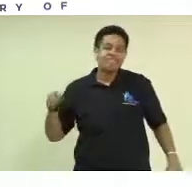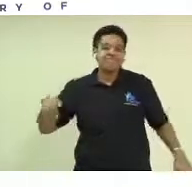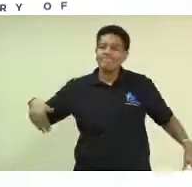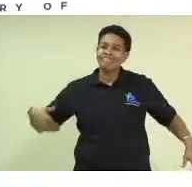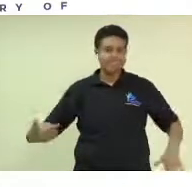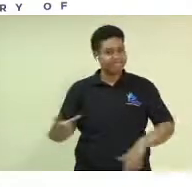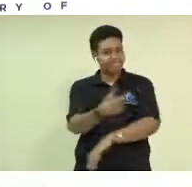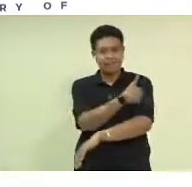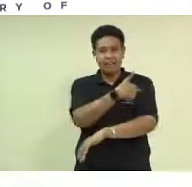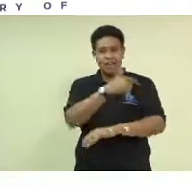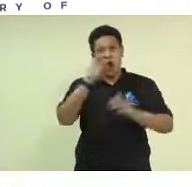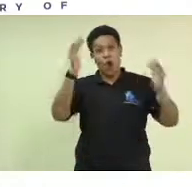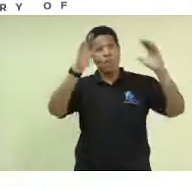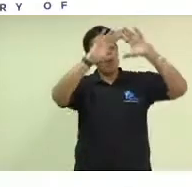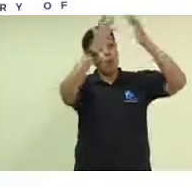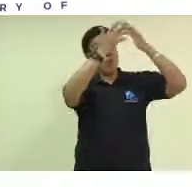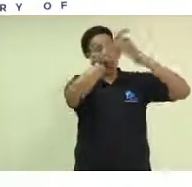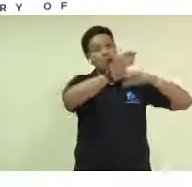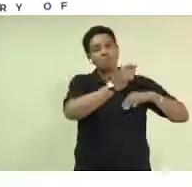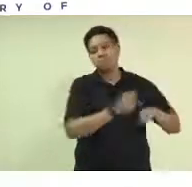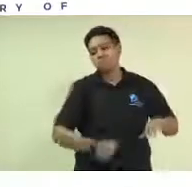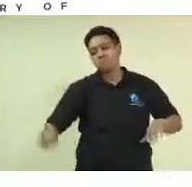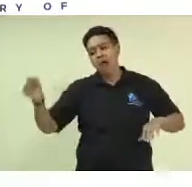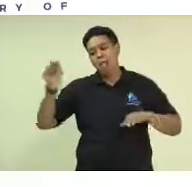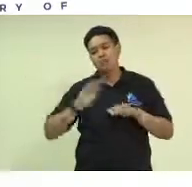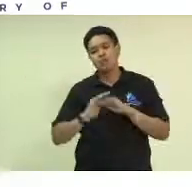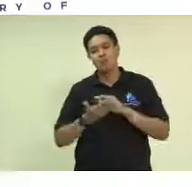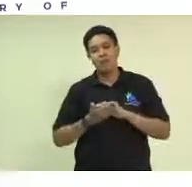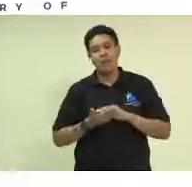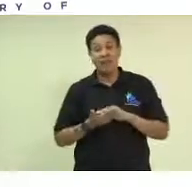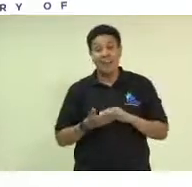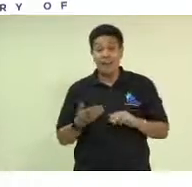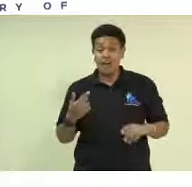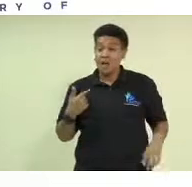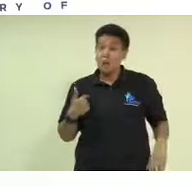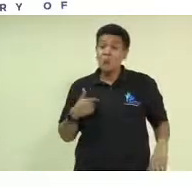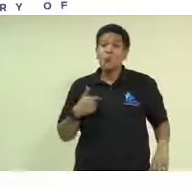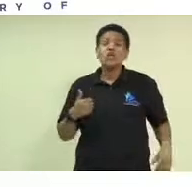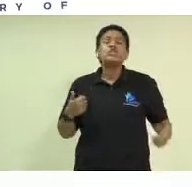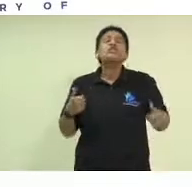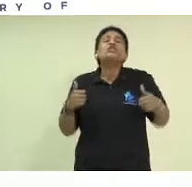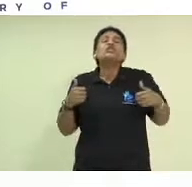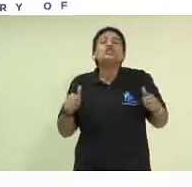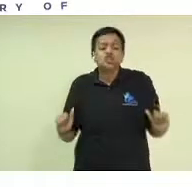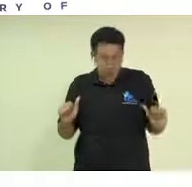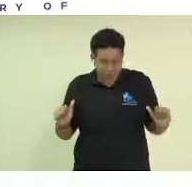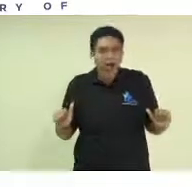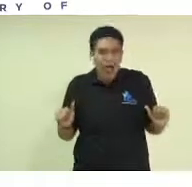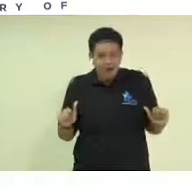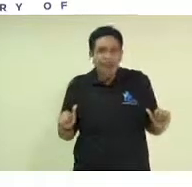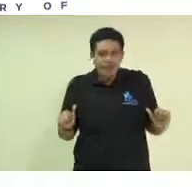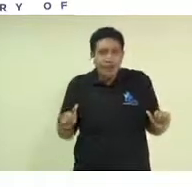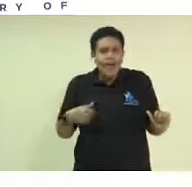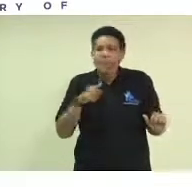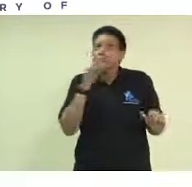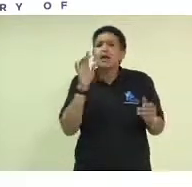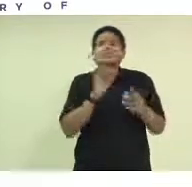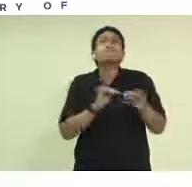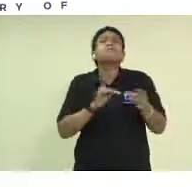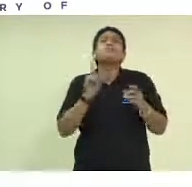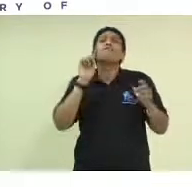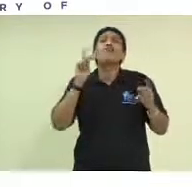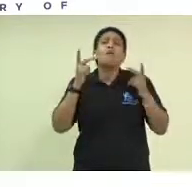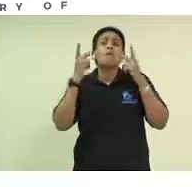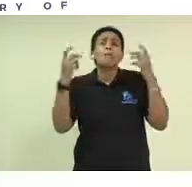those who are vaccinated. But it is not for a lack of trying. And I'm not speaking here only on behalf of the public health